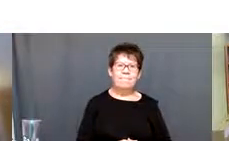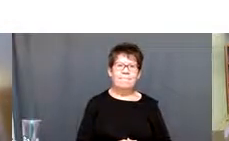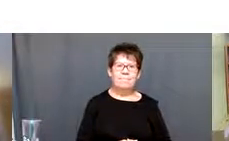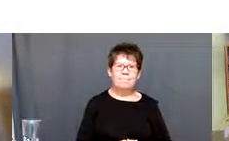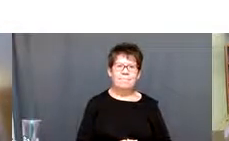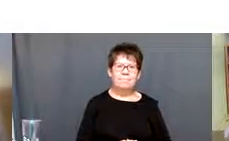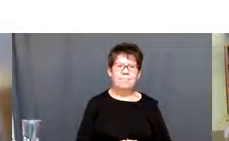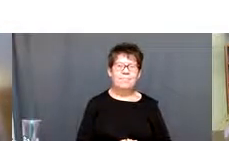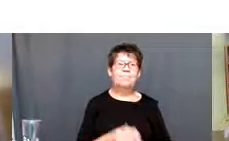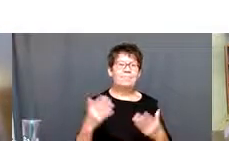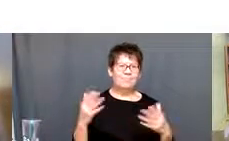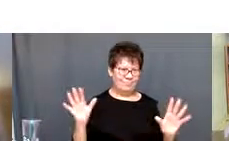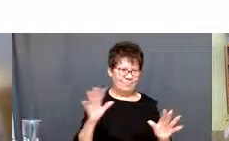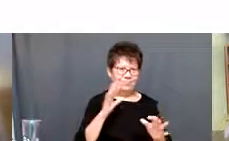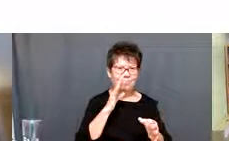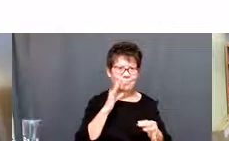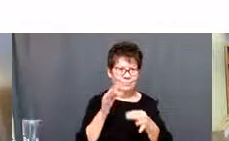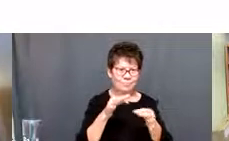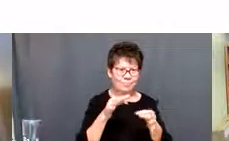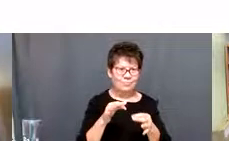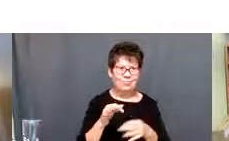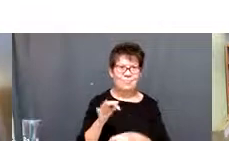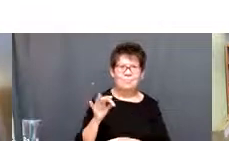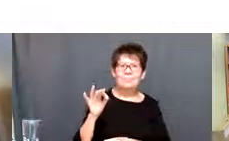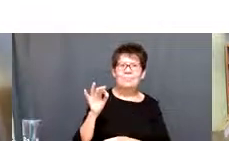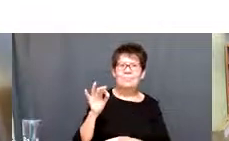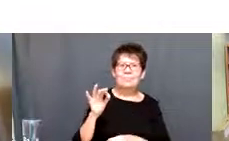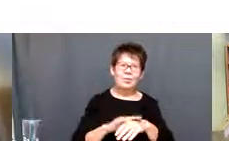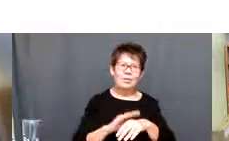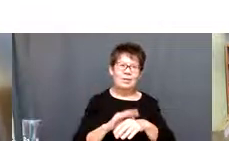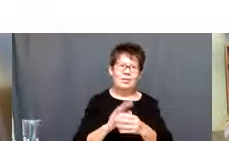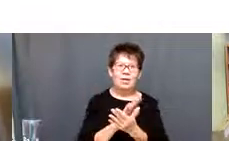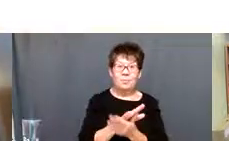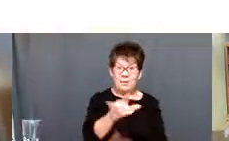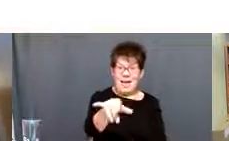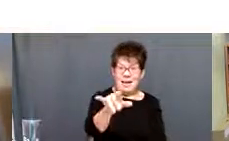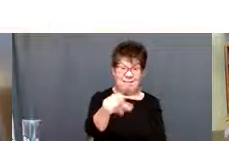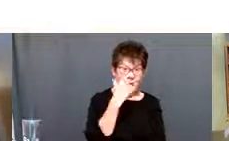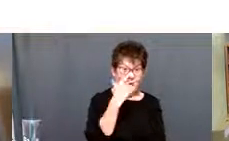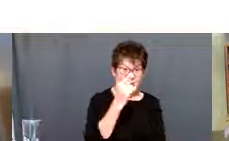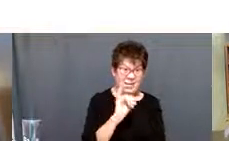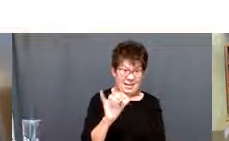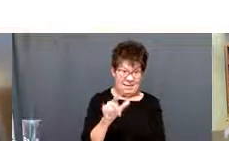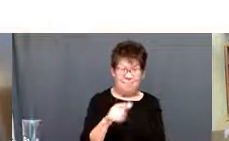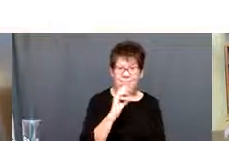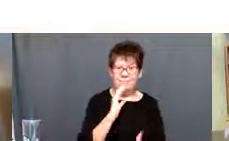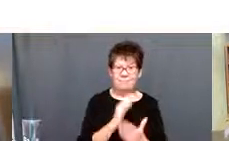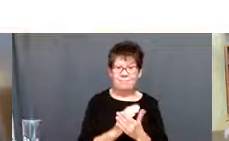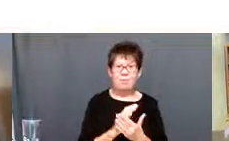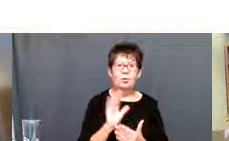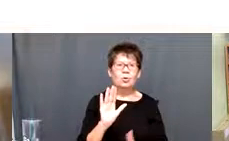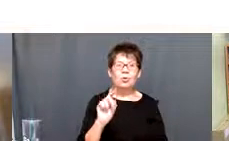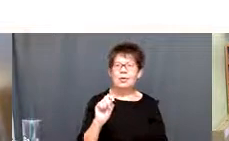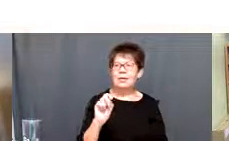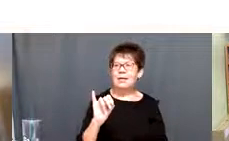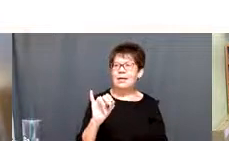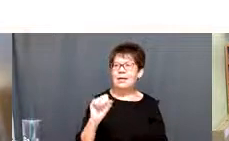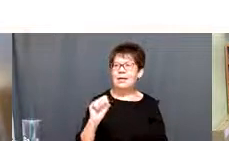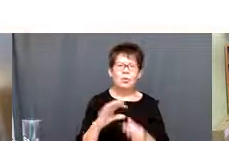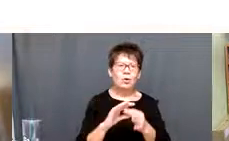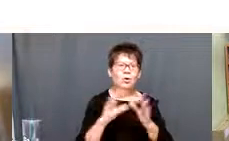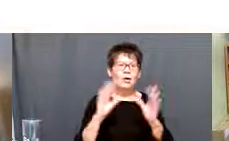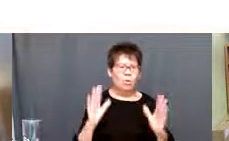I mentioned that extended option family notification document. That's what it's going to look like. And we're going to review this with you. Your TEIS service coordinator will review